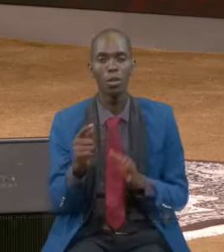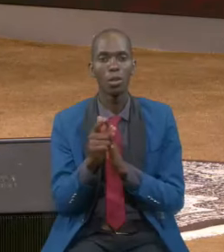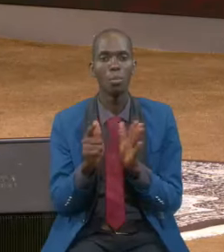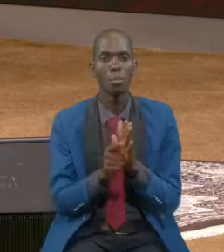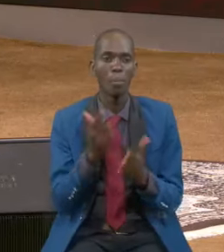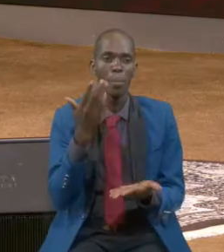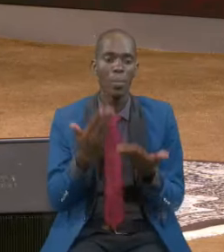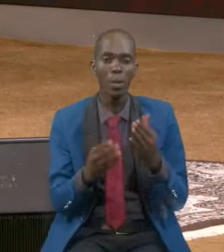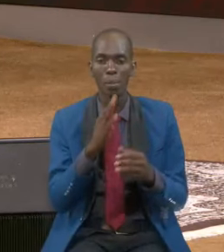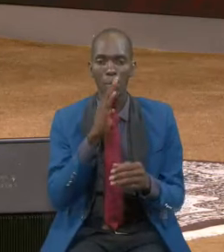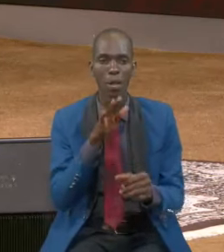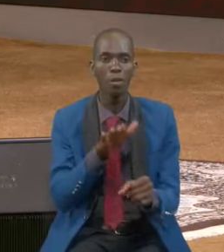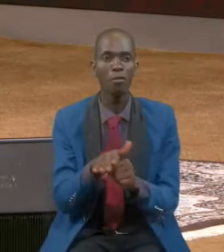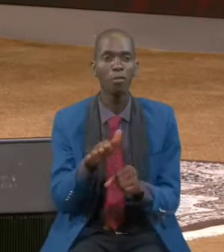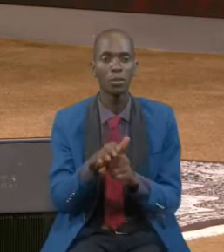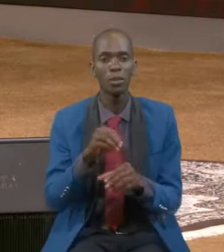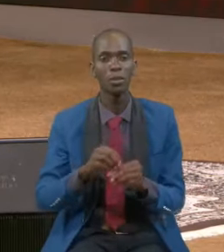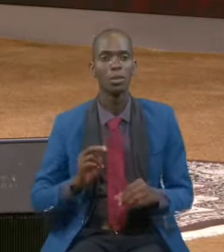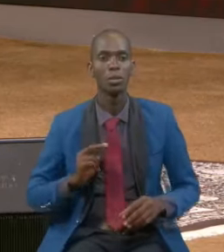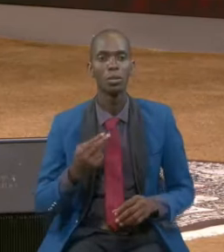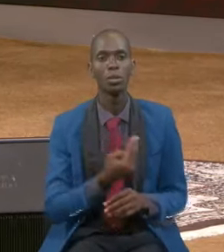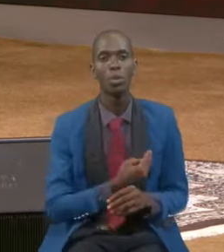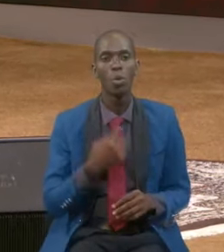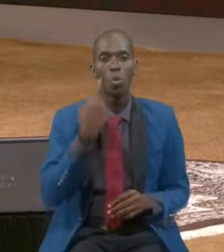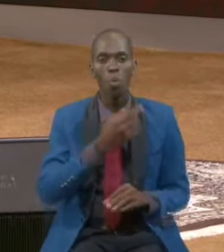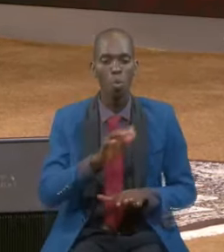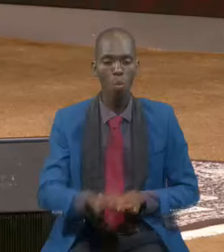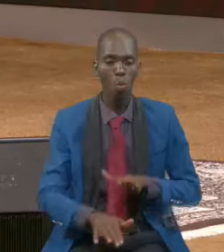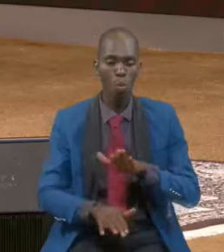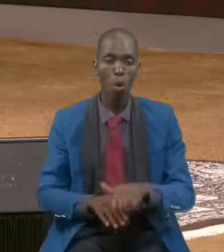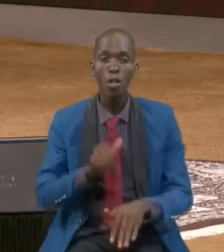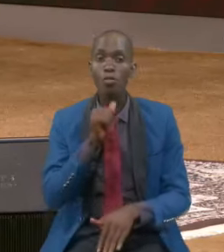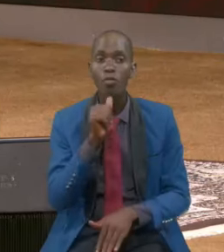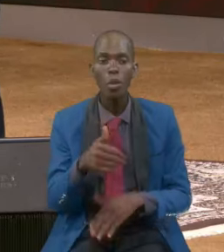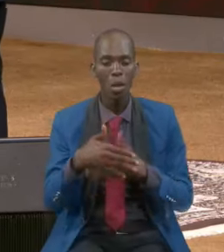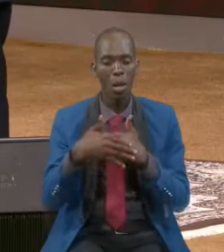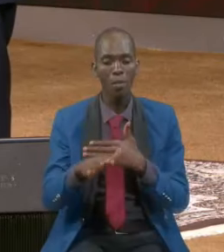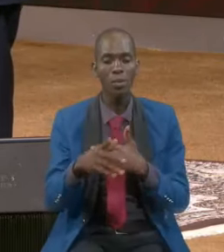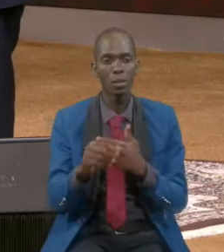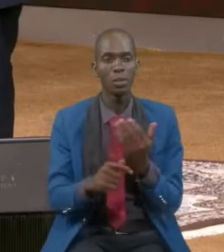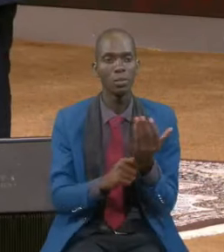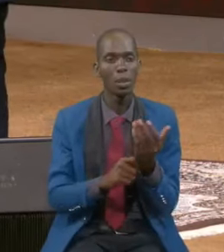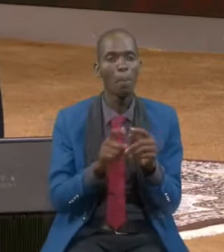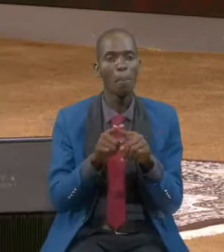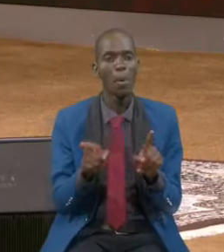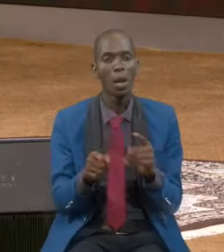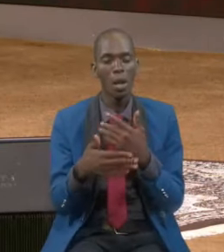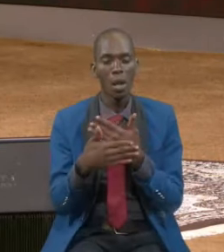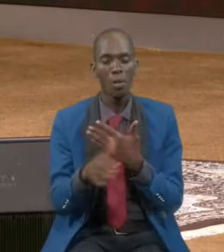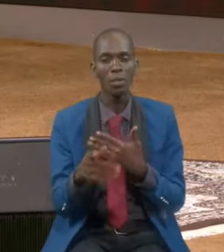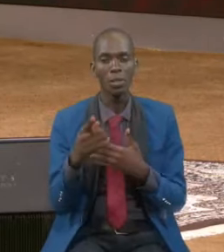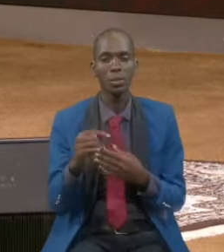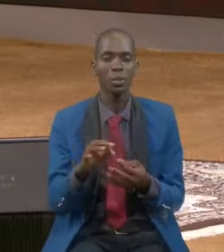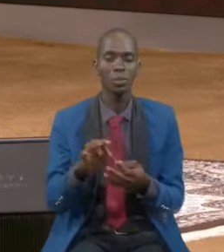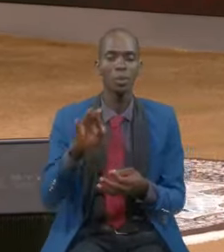be fulfilled in us who walk not after the flesh, but